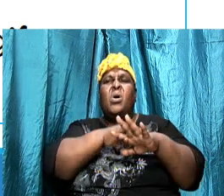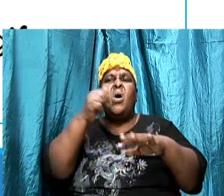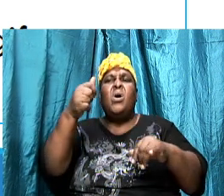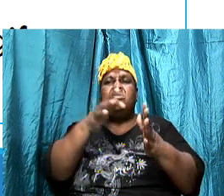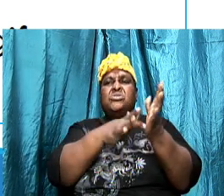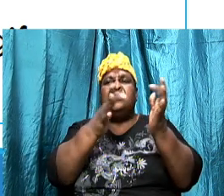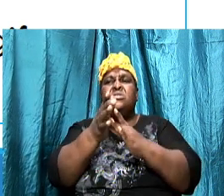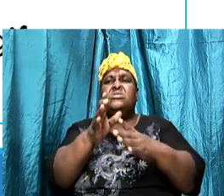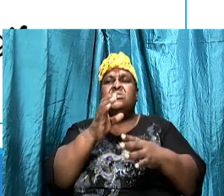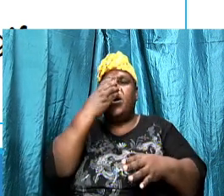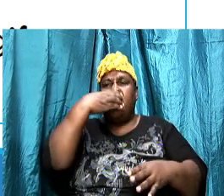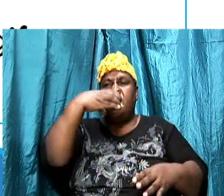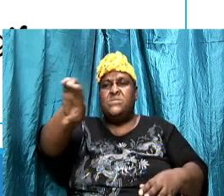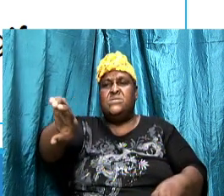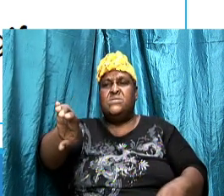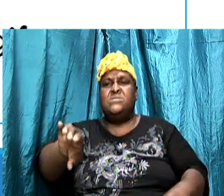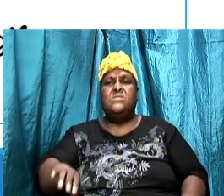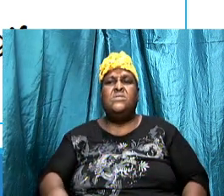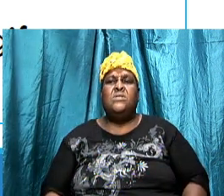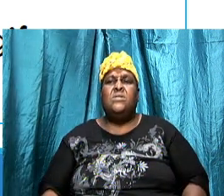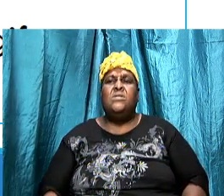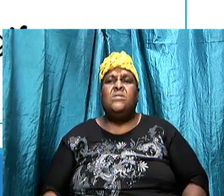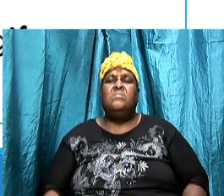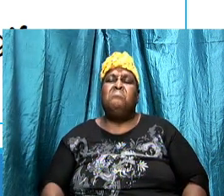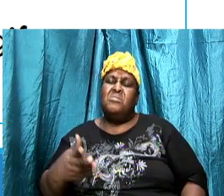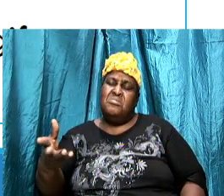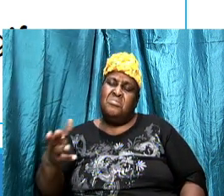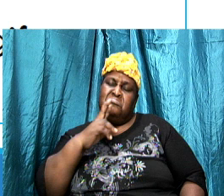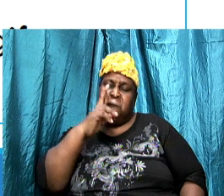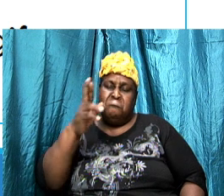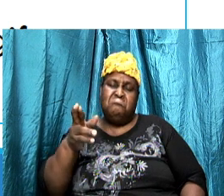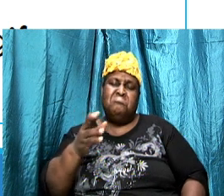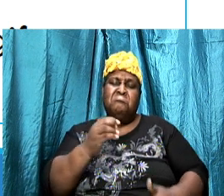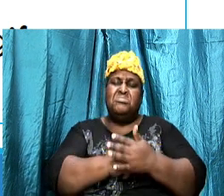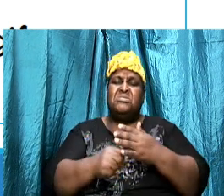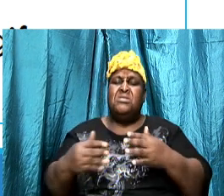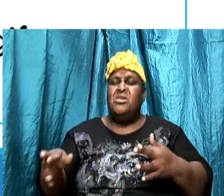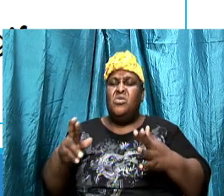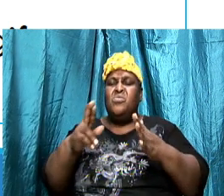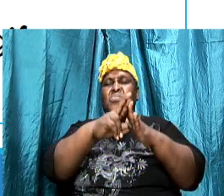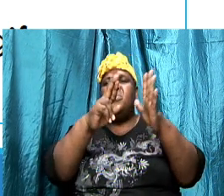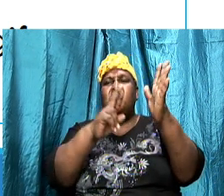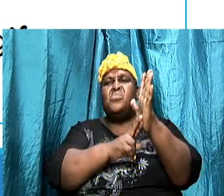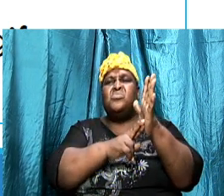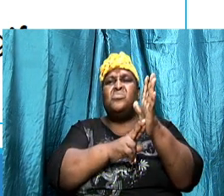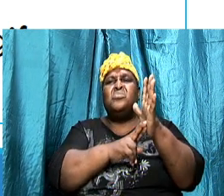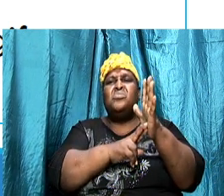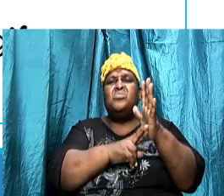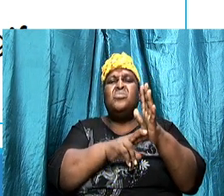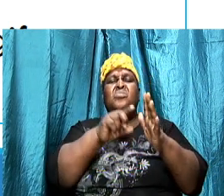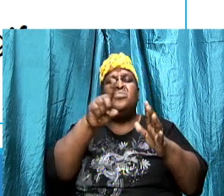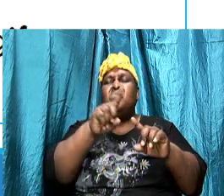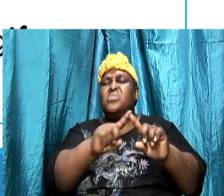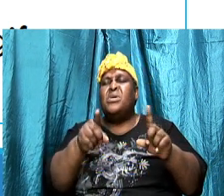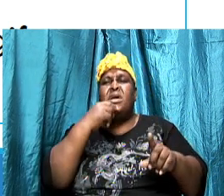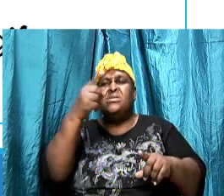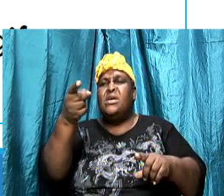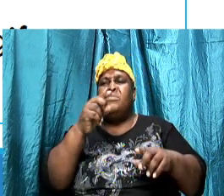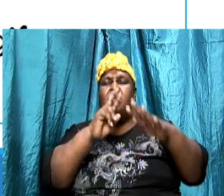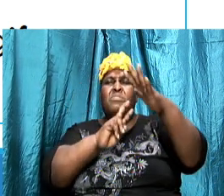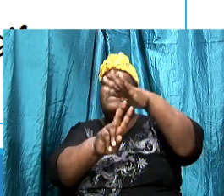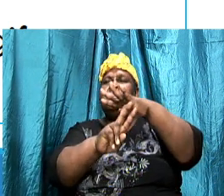Christ called Jesus accursed. So these are just some general rules. So you can't tell me that you're prophesying, and